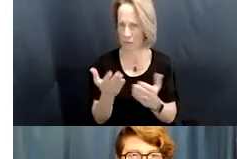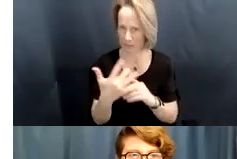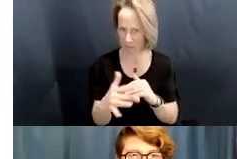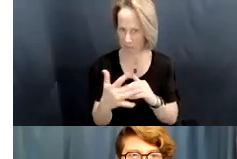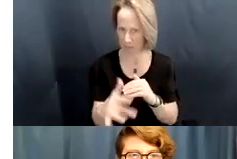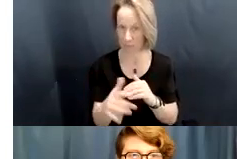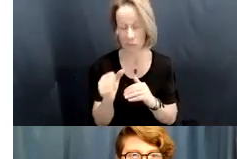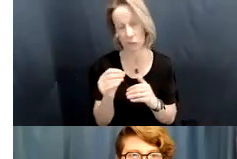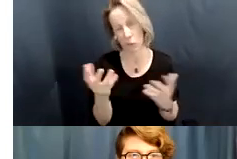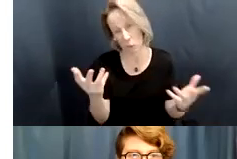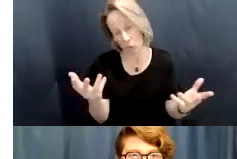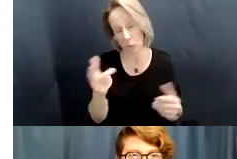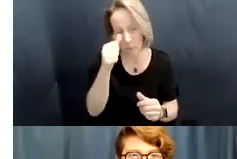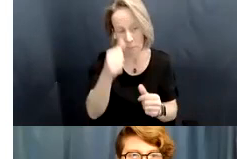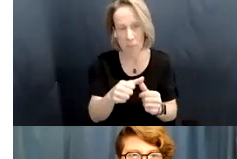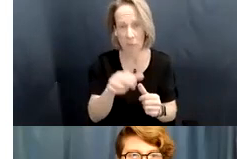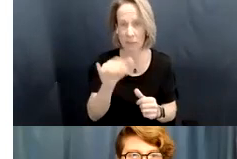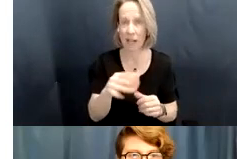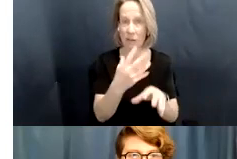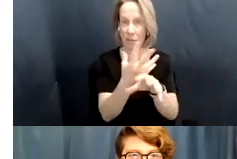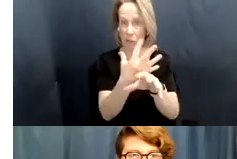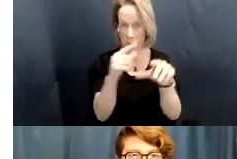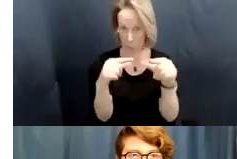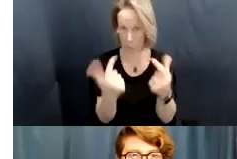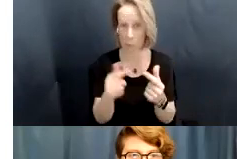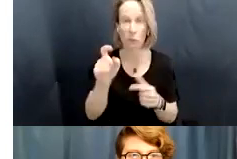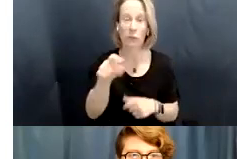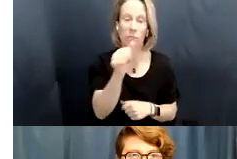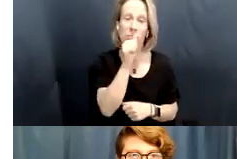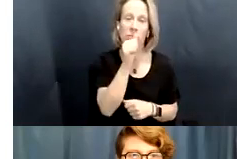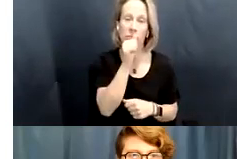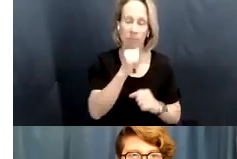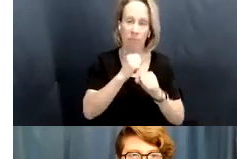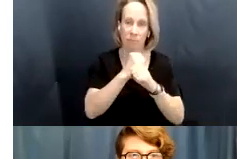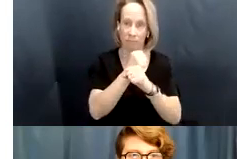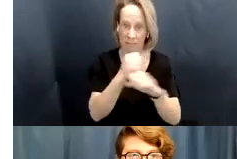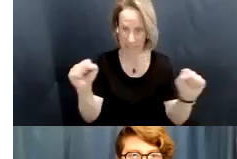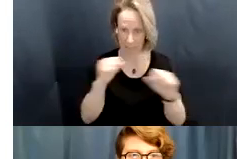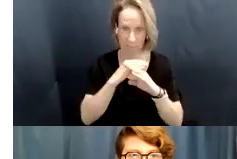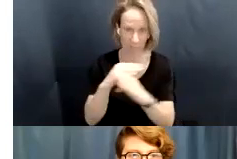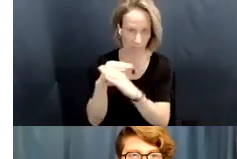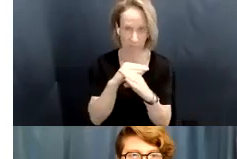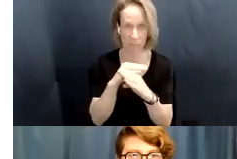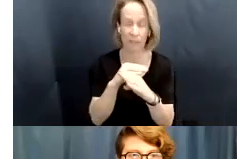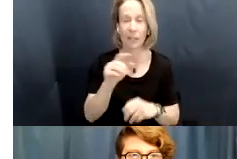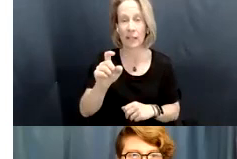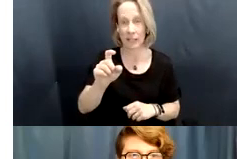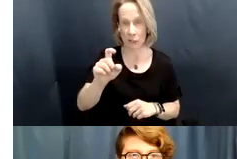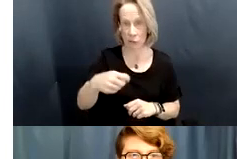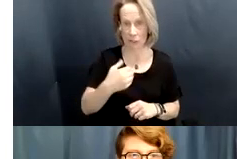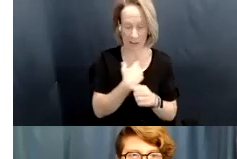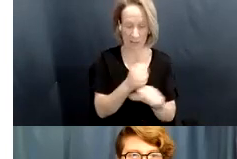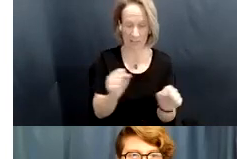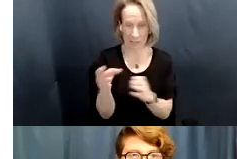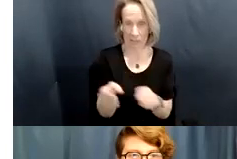keep in mind. The virtual group should be private and secure. It should involve safety planning around the tech that's going to be